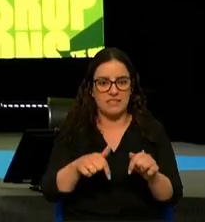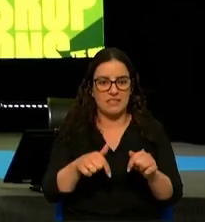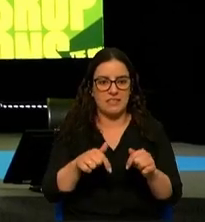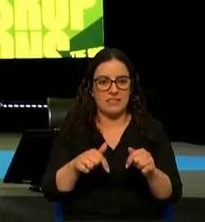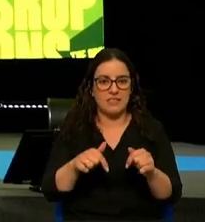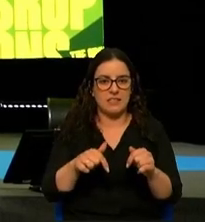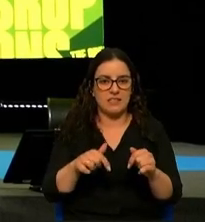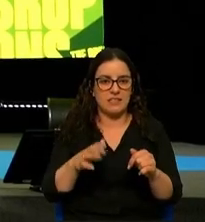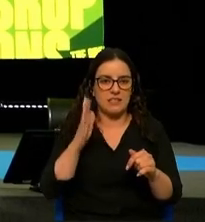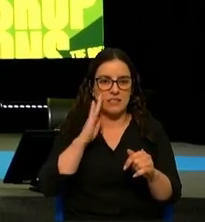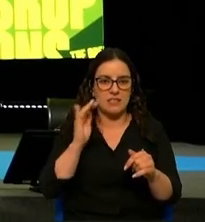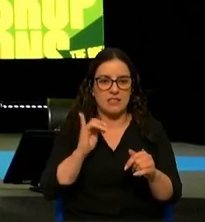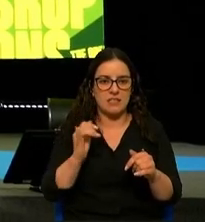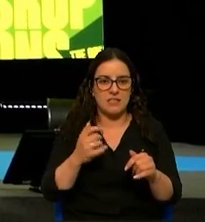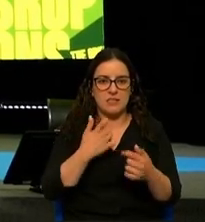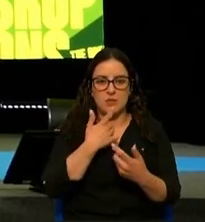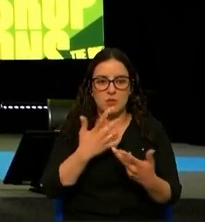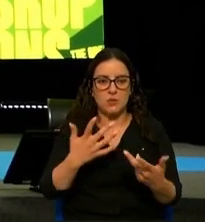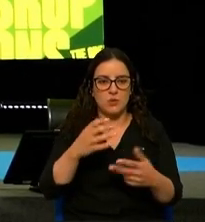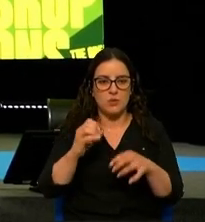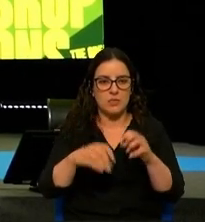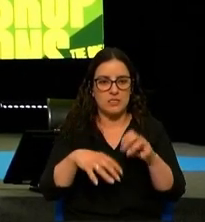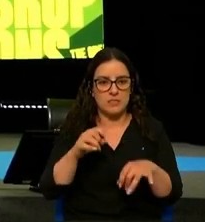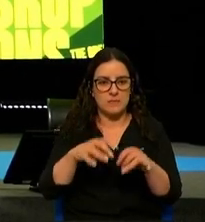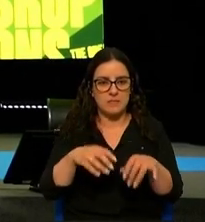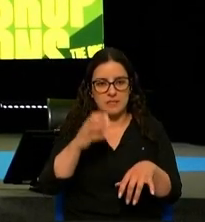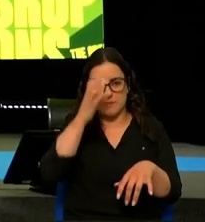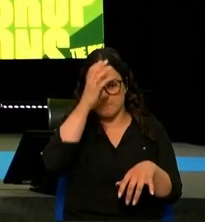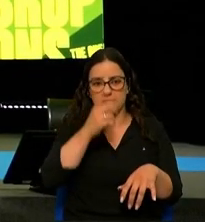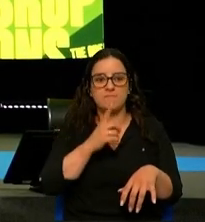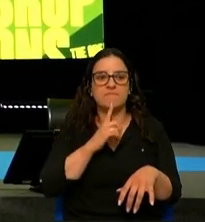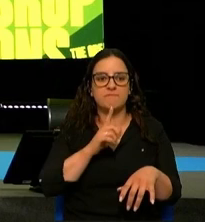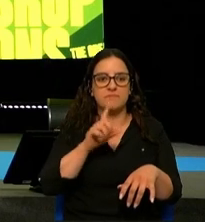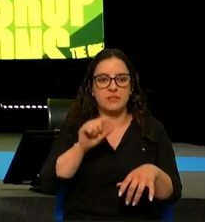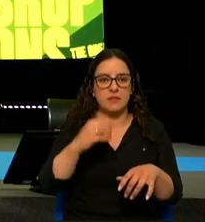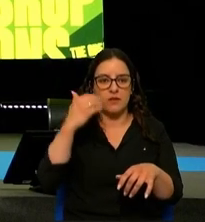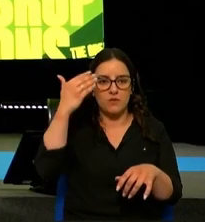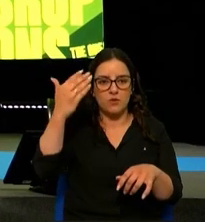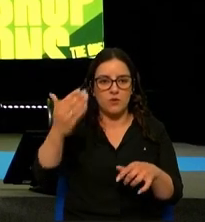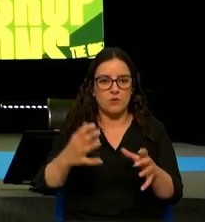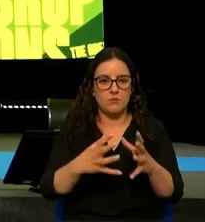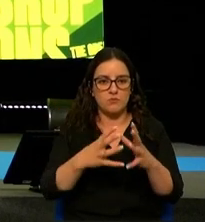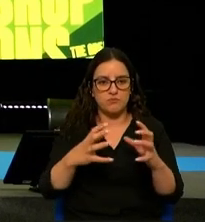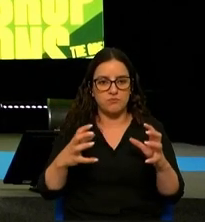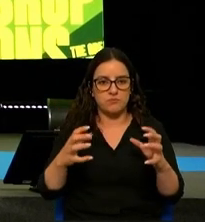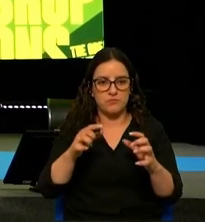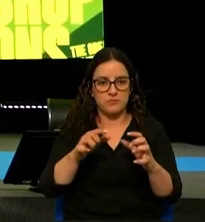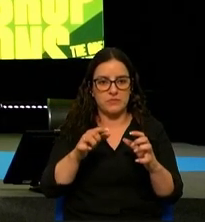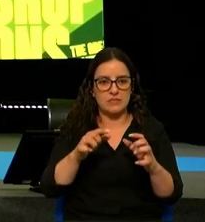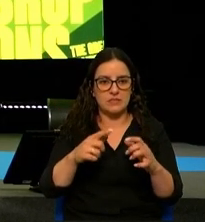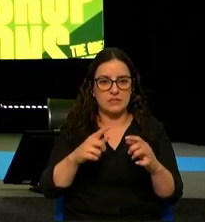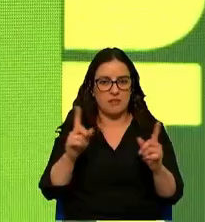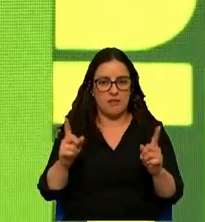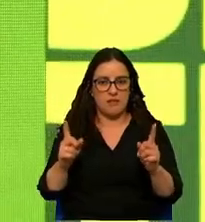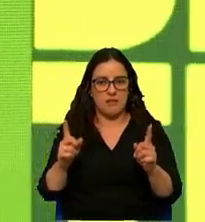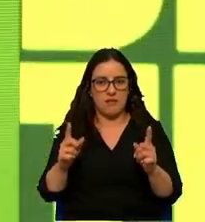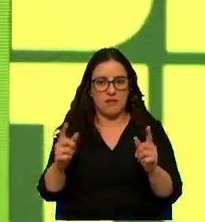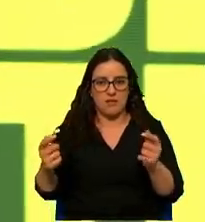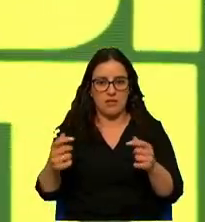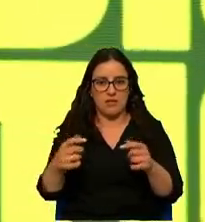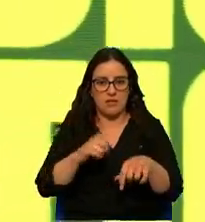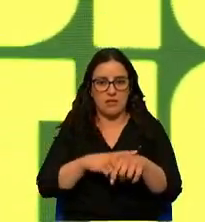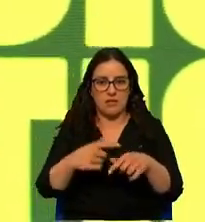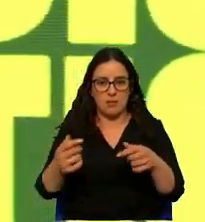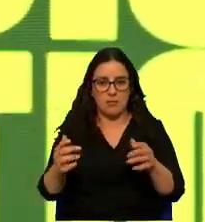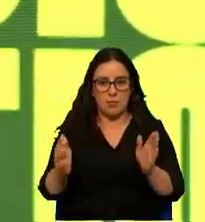convey everything that is going on in the AI industry and the future of the cloud in this short amount of time, right? So in a way,